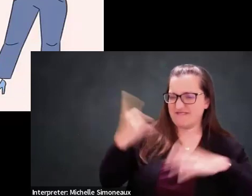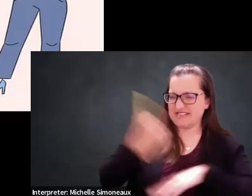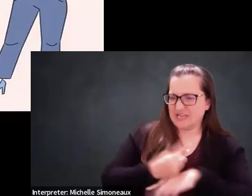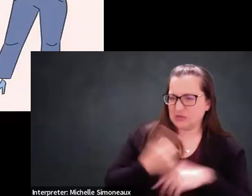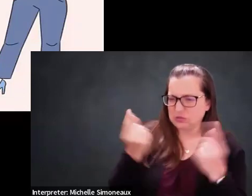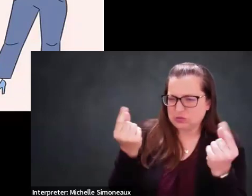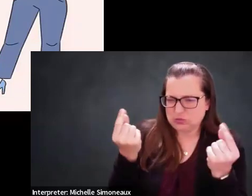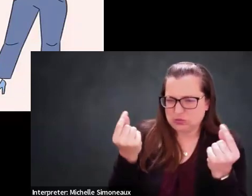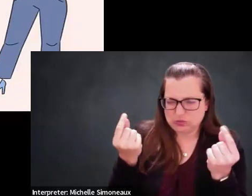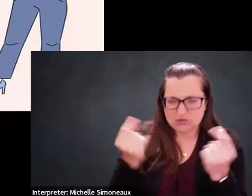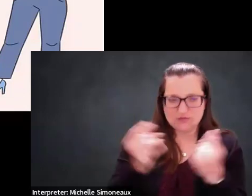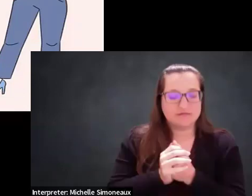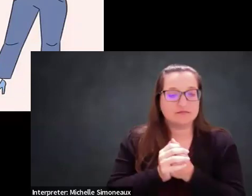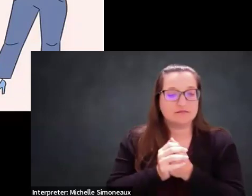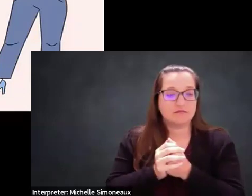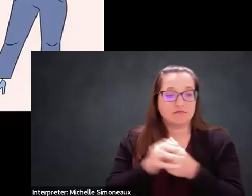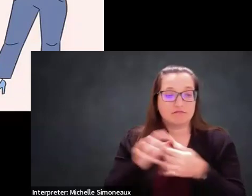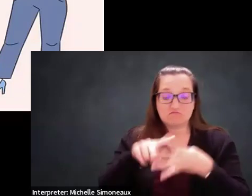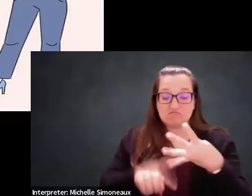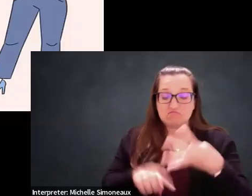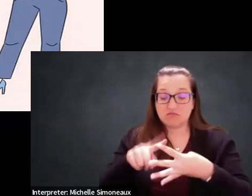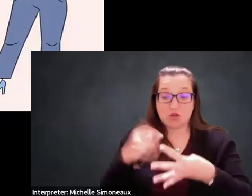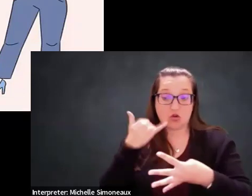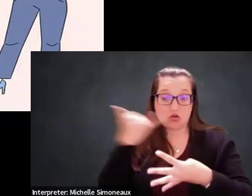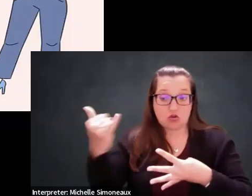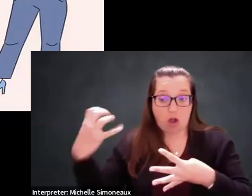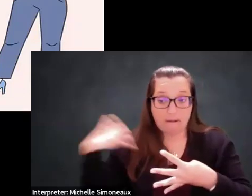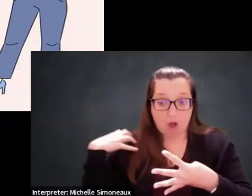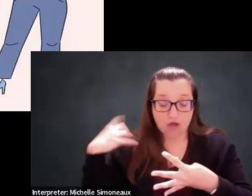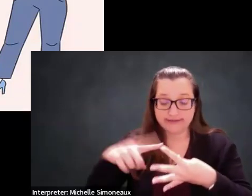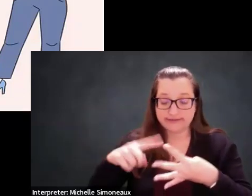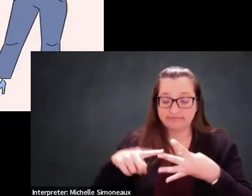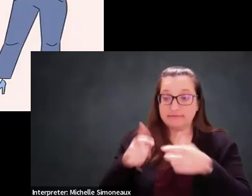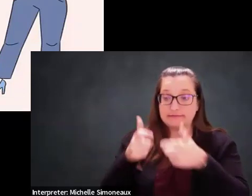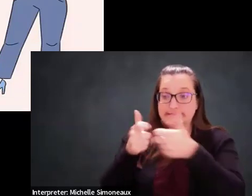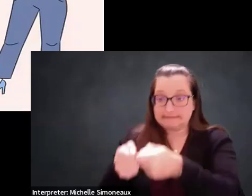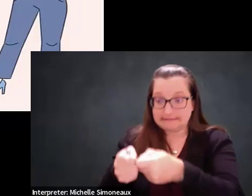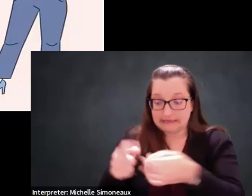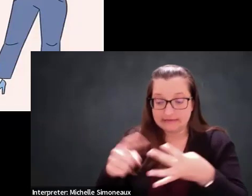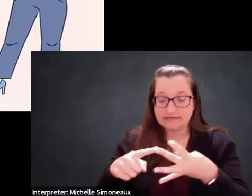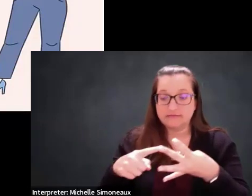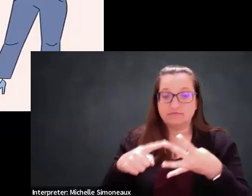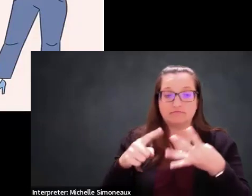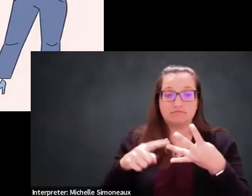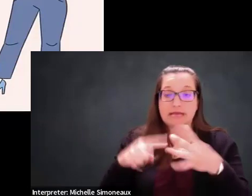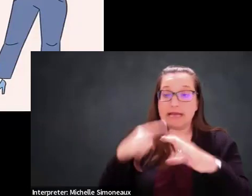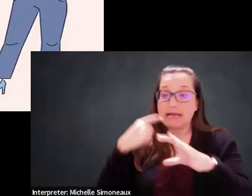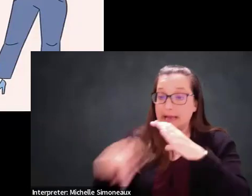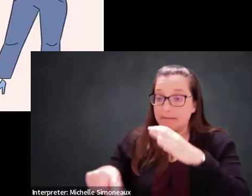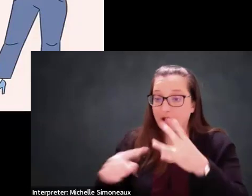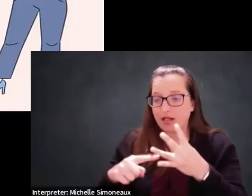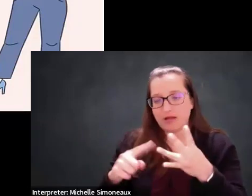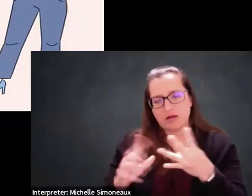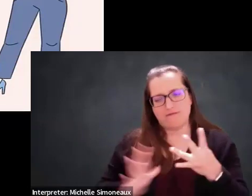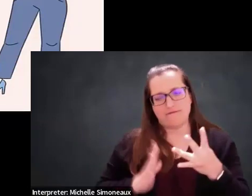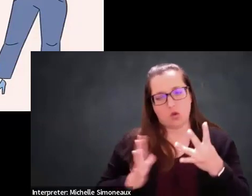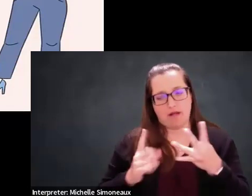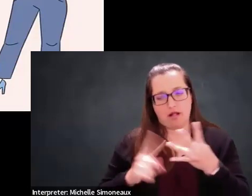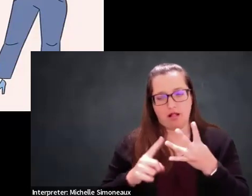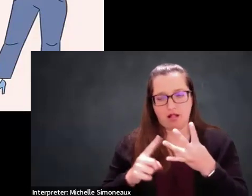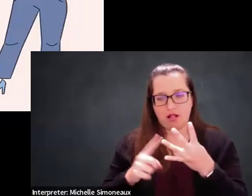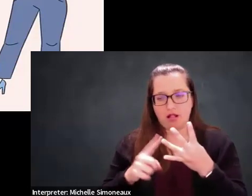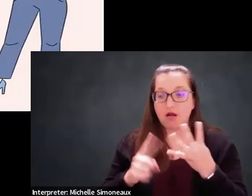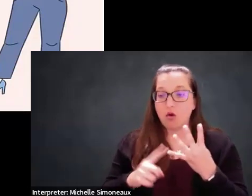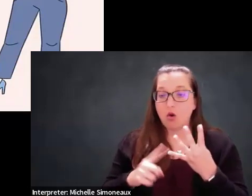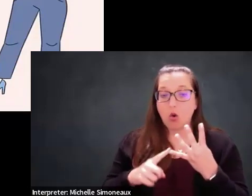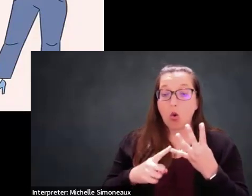you do? You can call your boss. You can text your boss. You can email them a little bit more formal, or